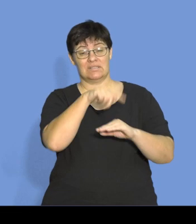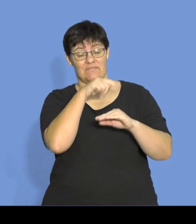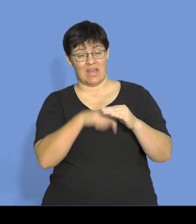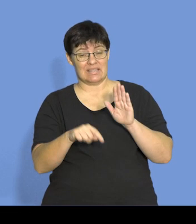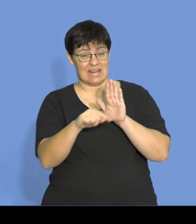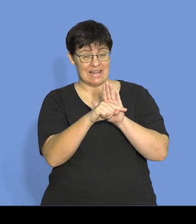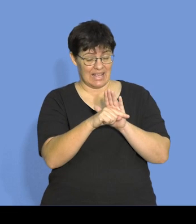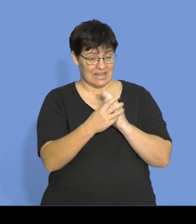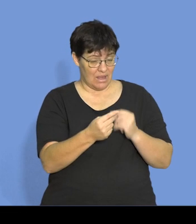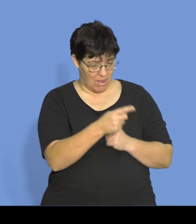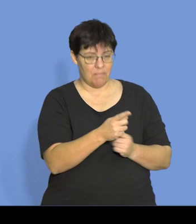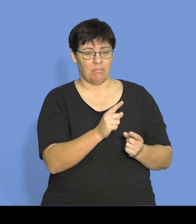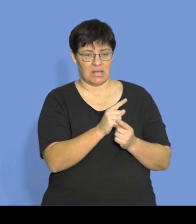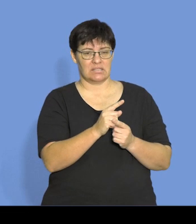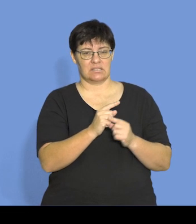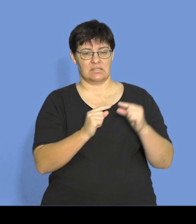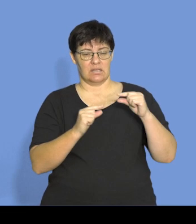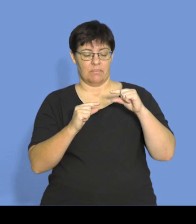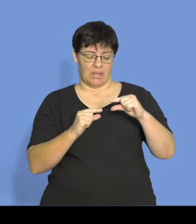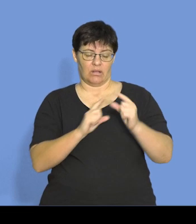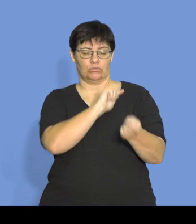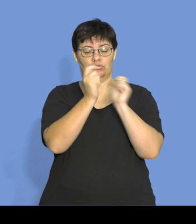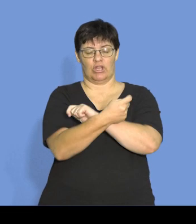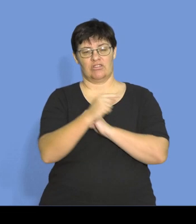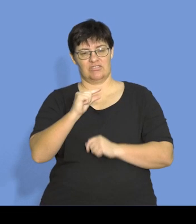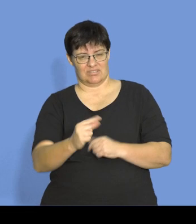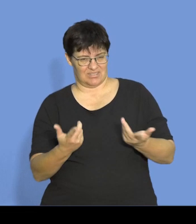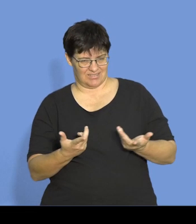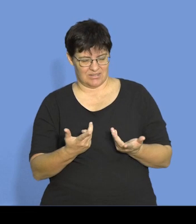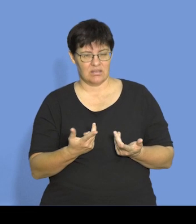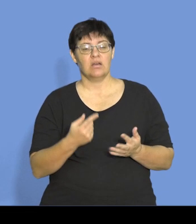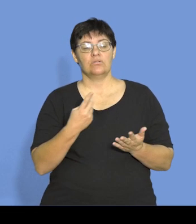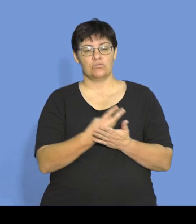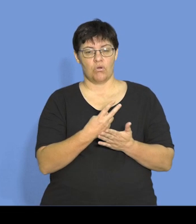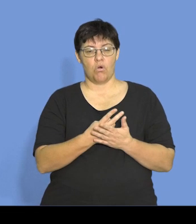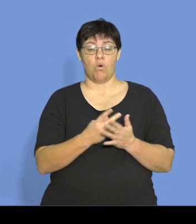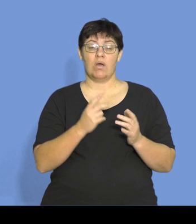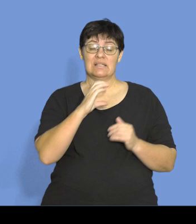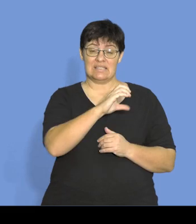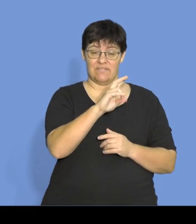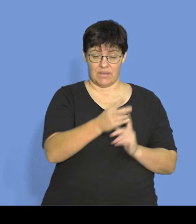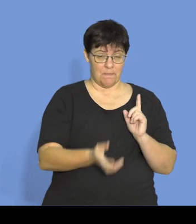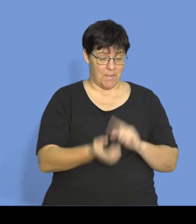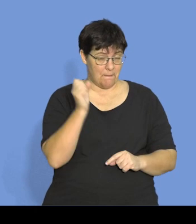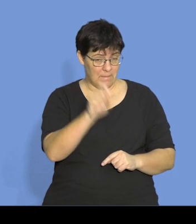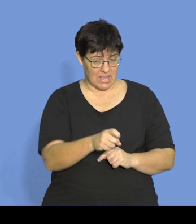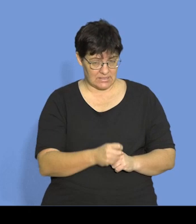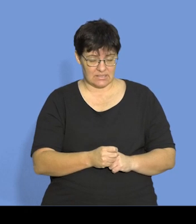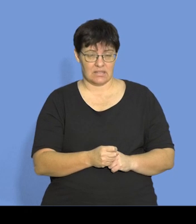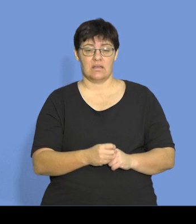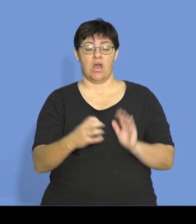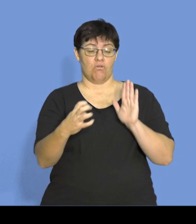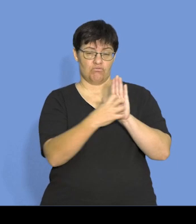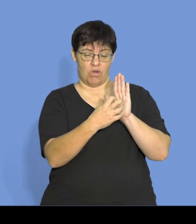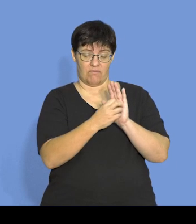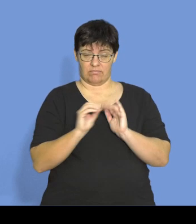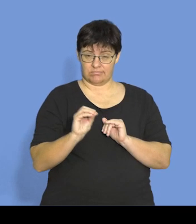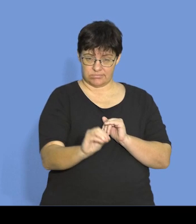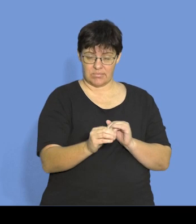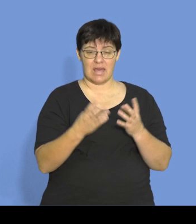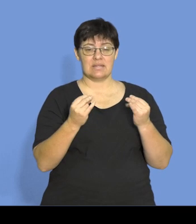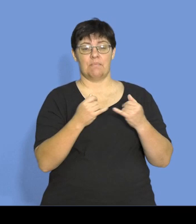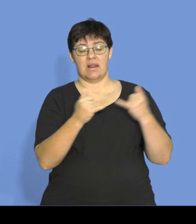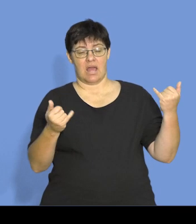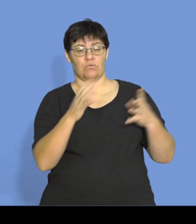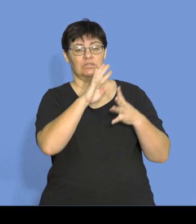or dividing by a negative number, find the critical values, which is what I did, sketch the graph,